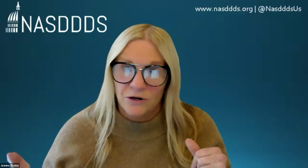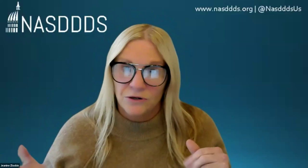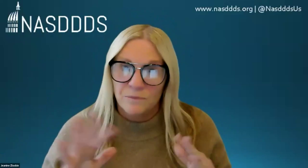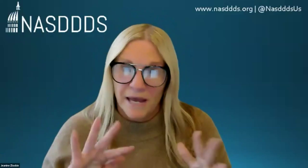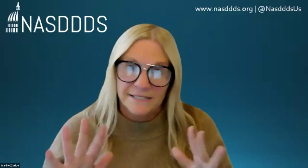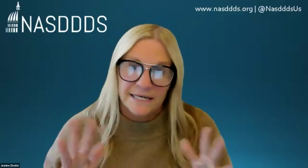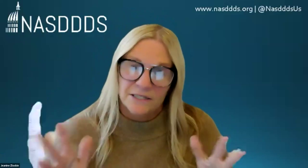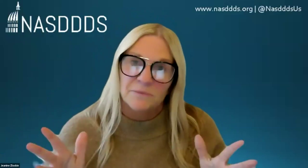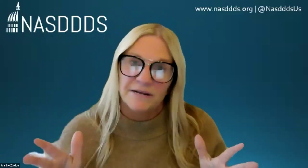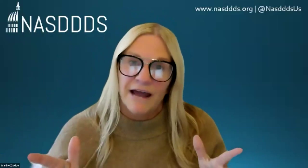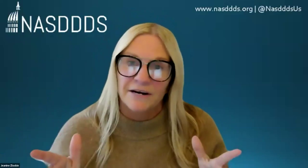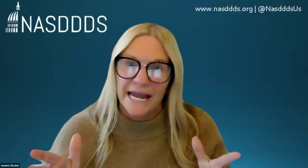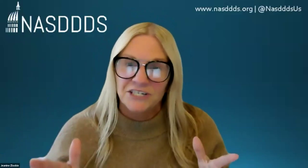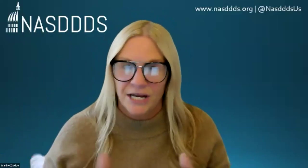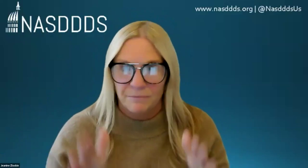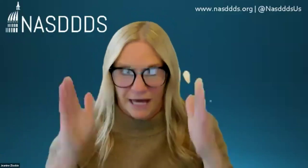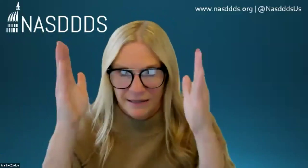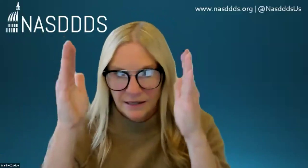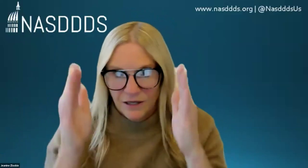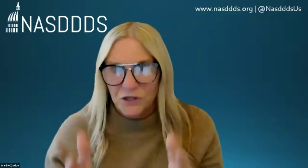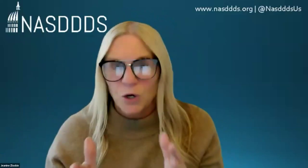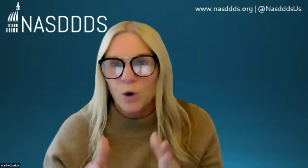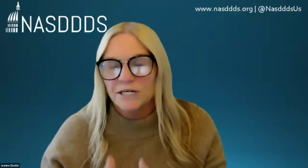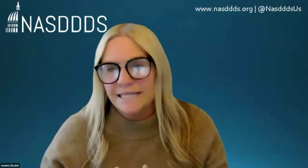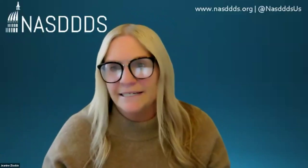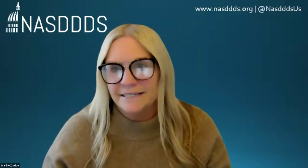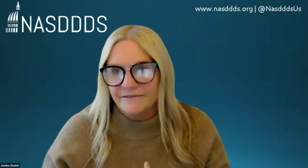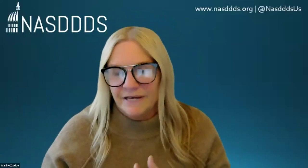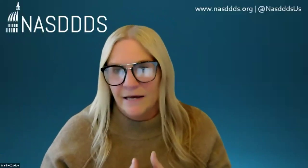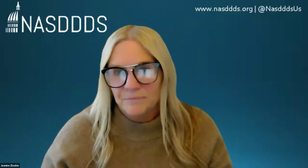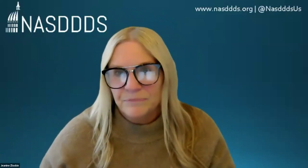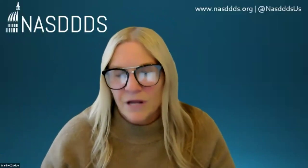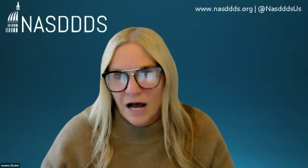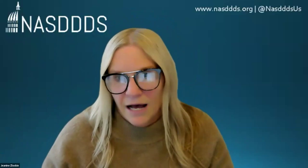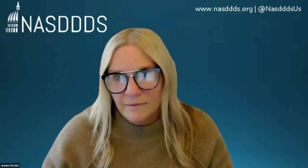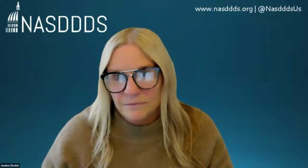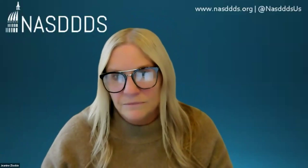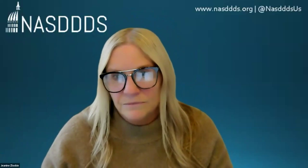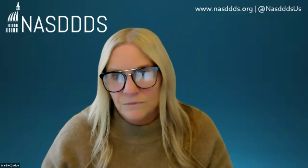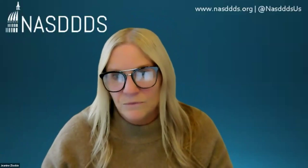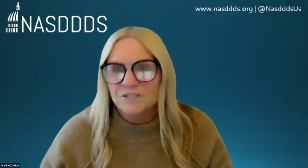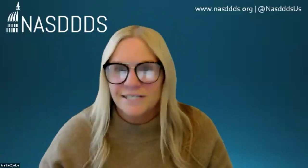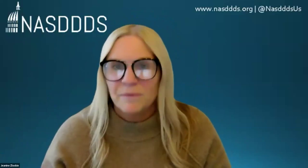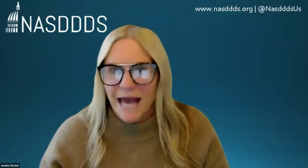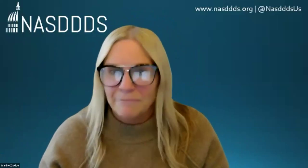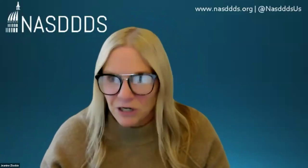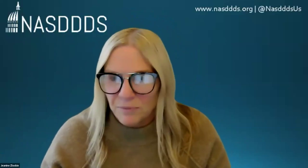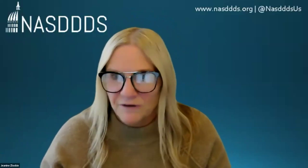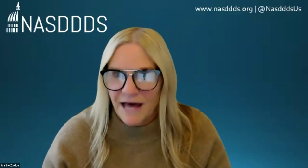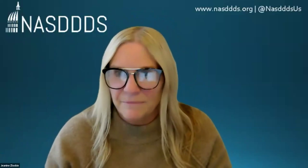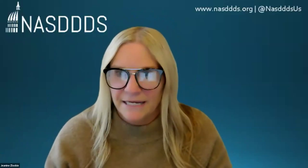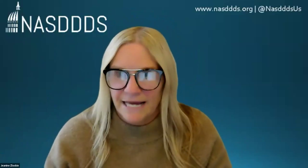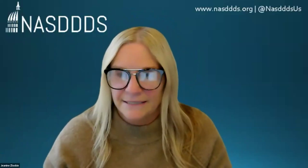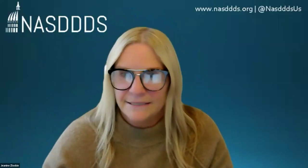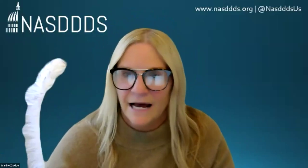definition. So you may see a little bit of variation, but the core tenets of it will still be